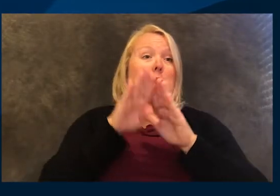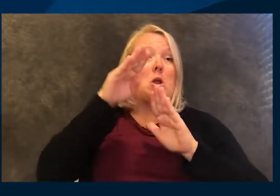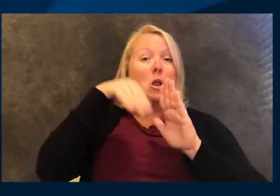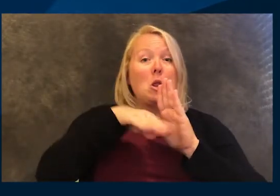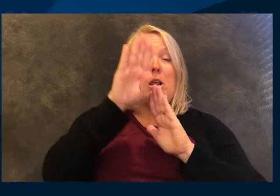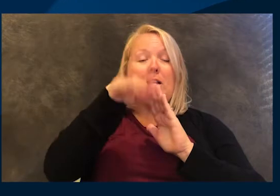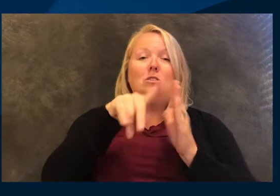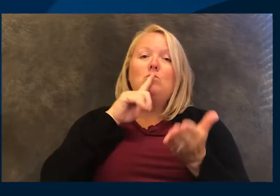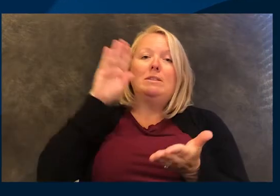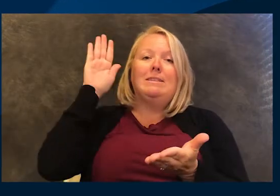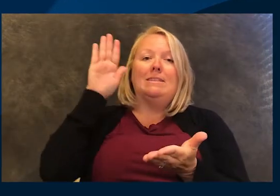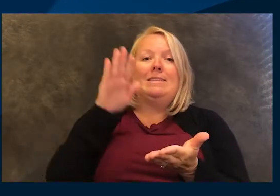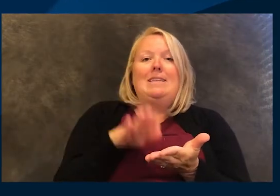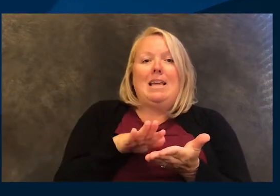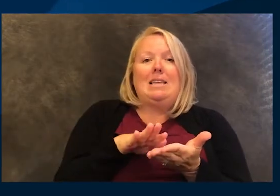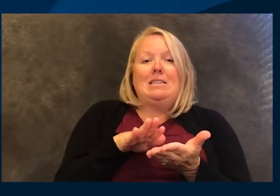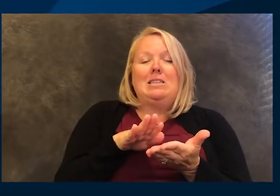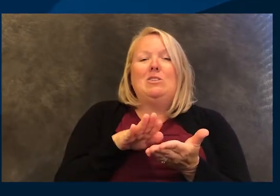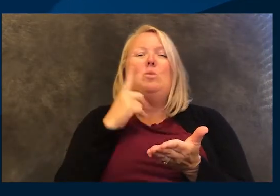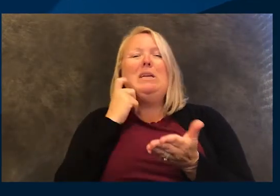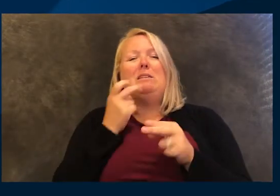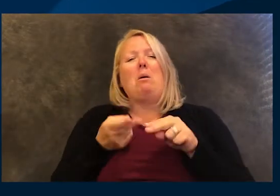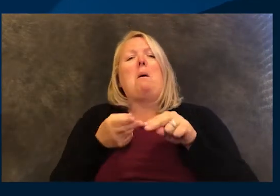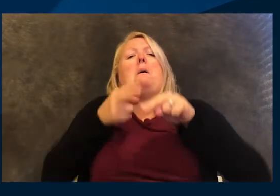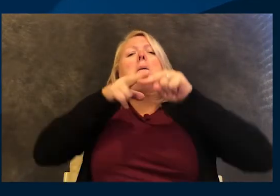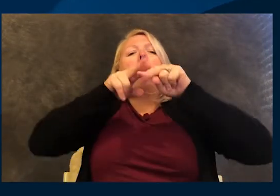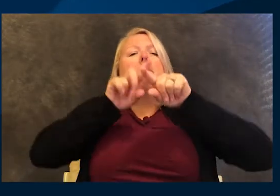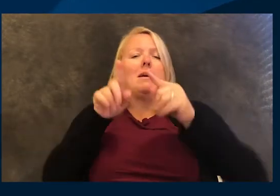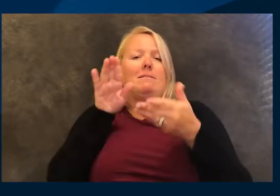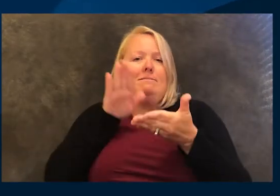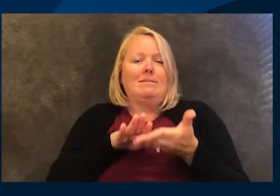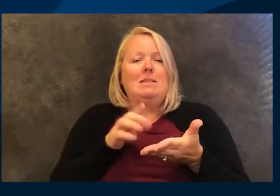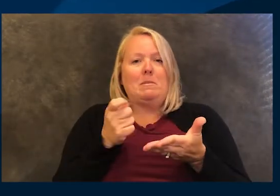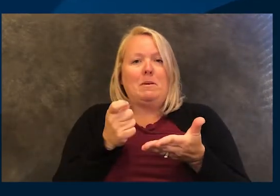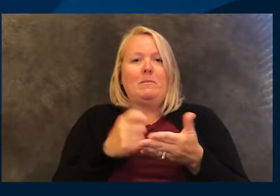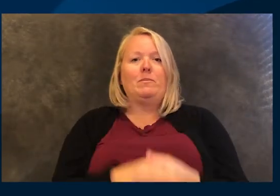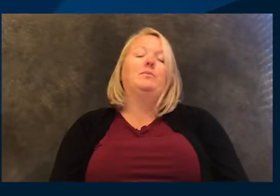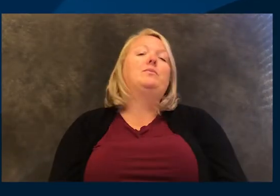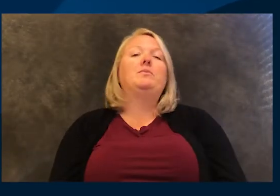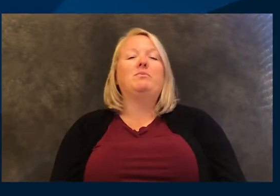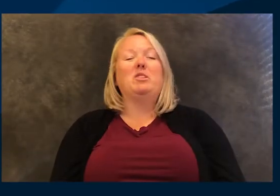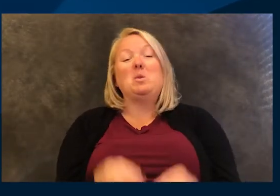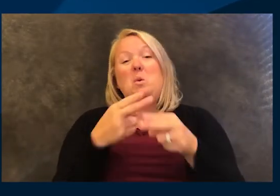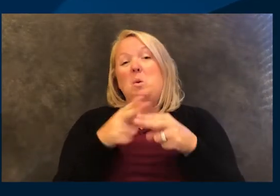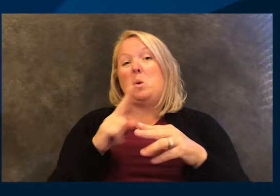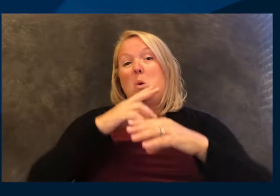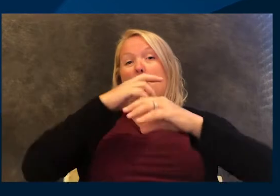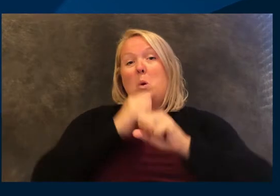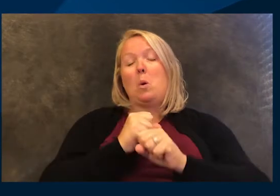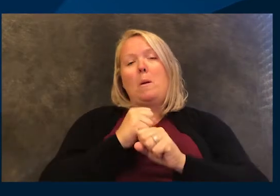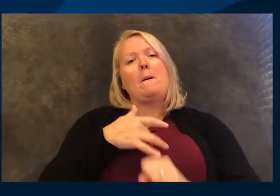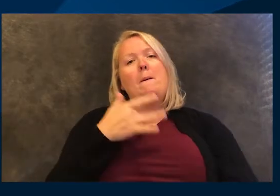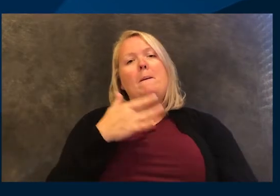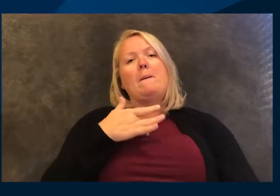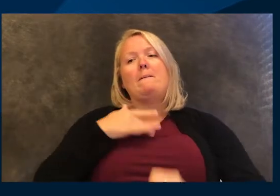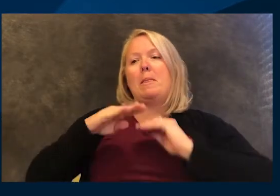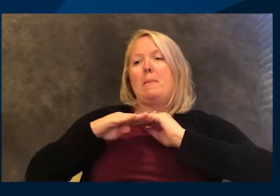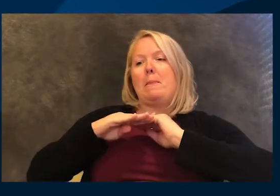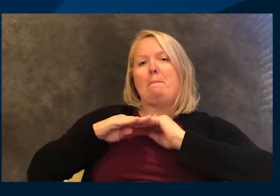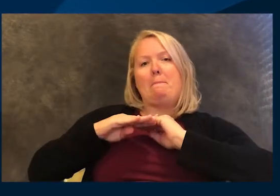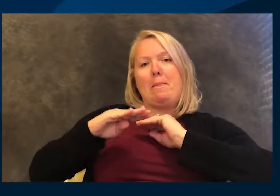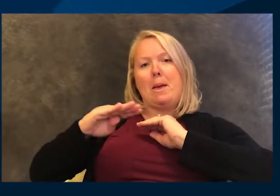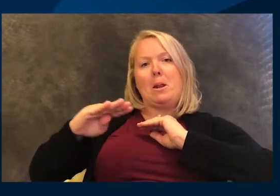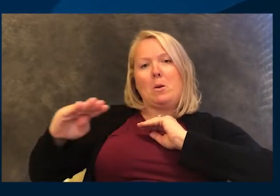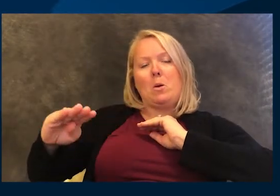down a little bit. It's jumped up a little bit recently. So in summary, I think that we're on the plateau for our